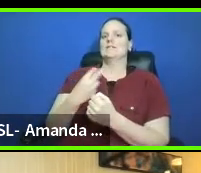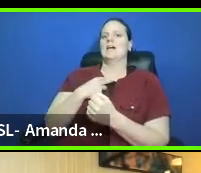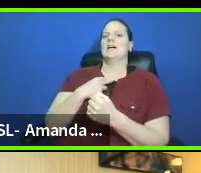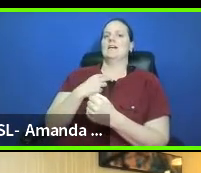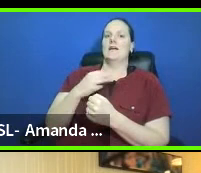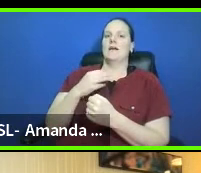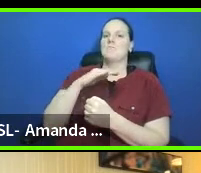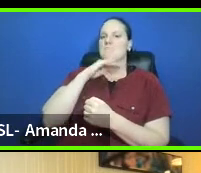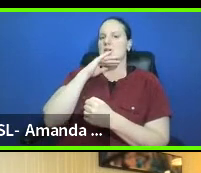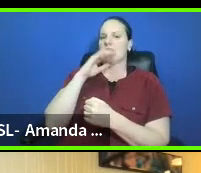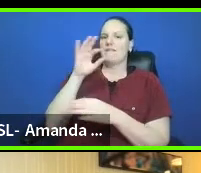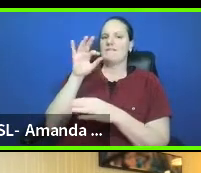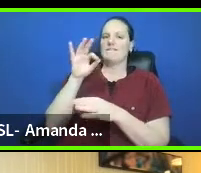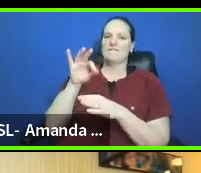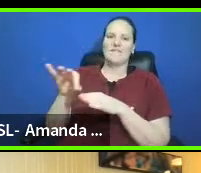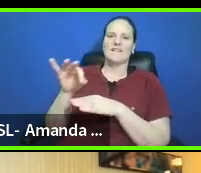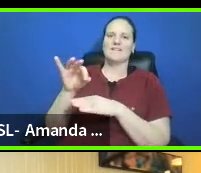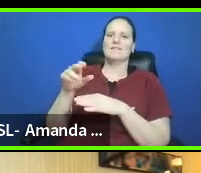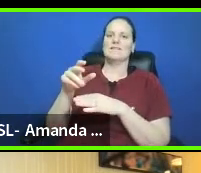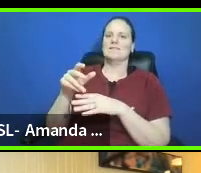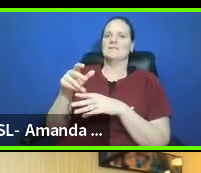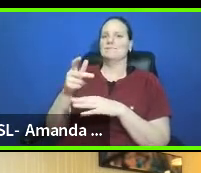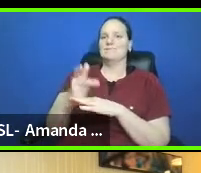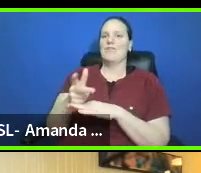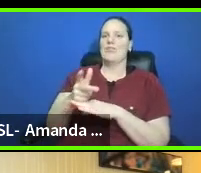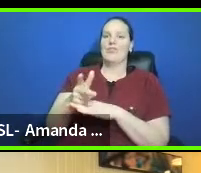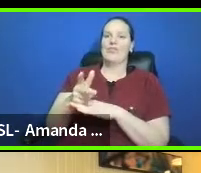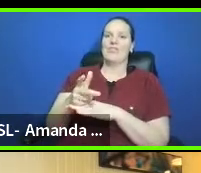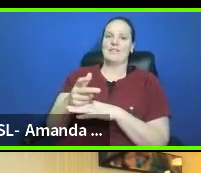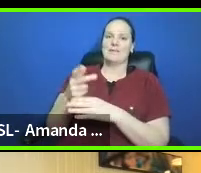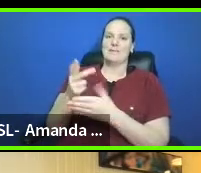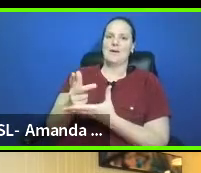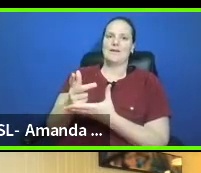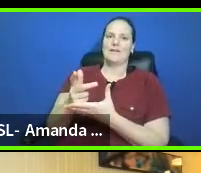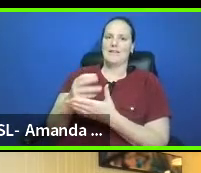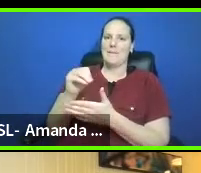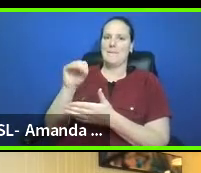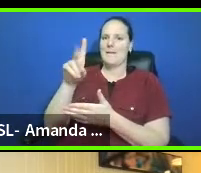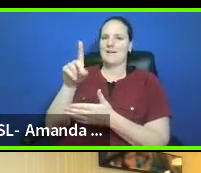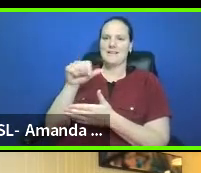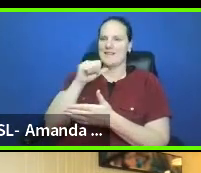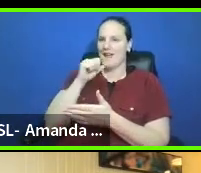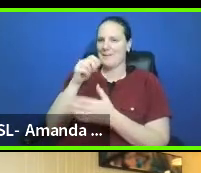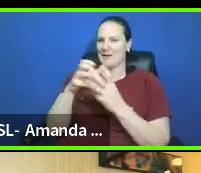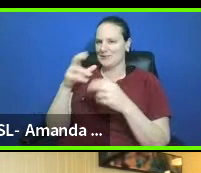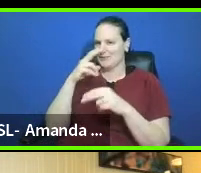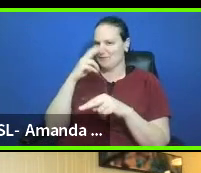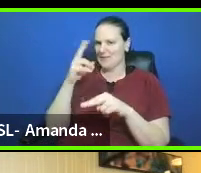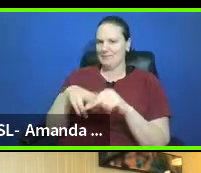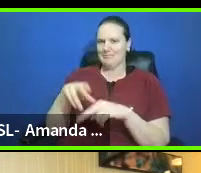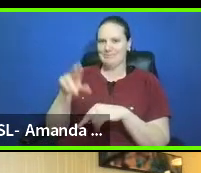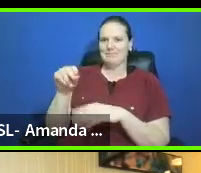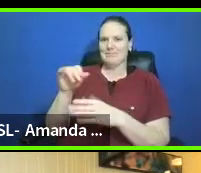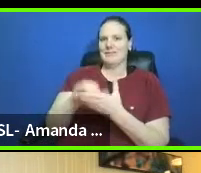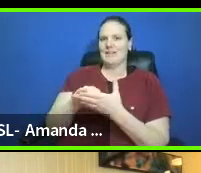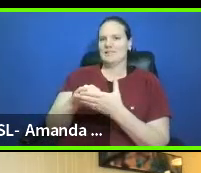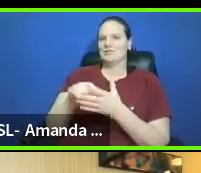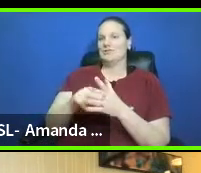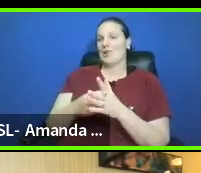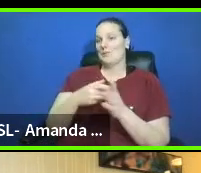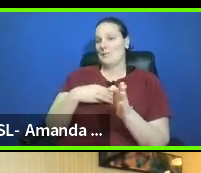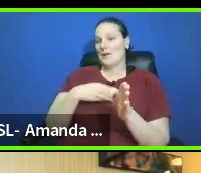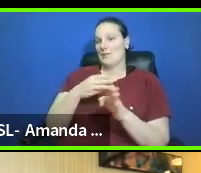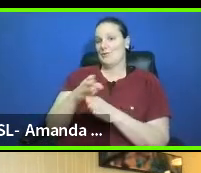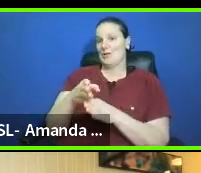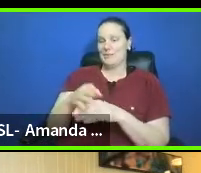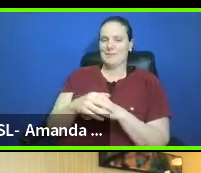field, having parked there out of the mud, which wasn't much fun. But started my career